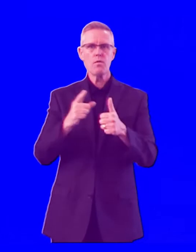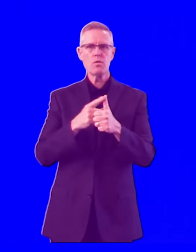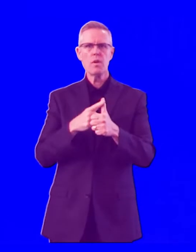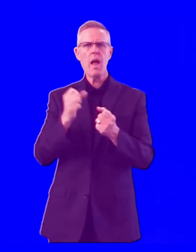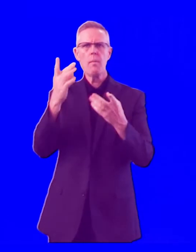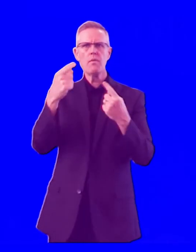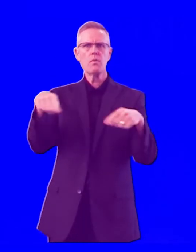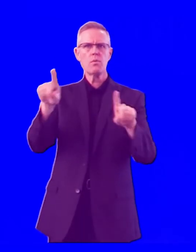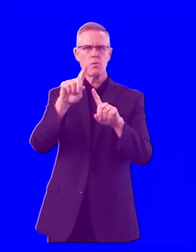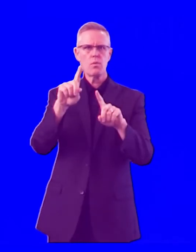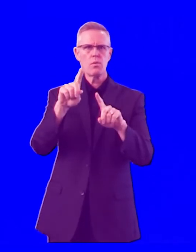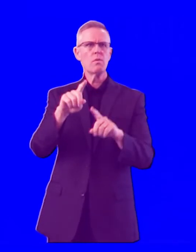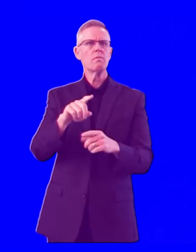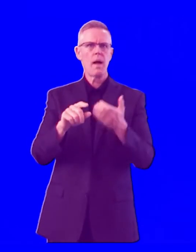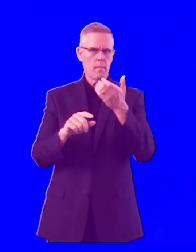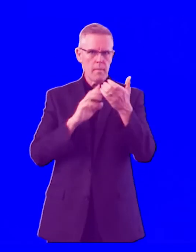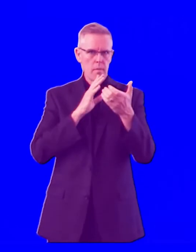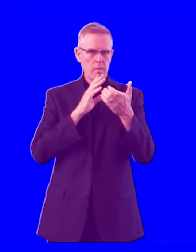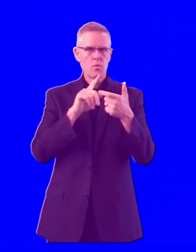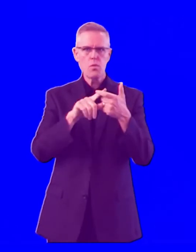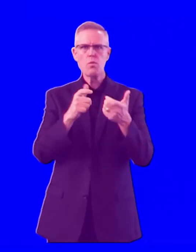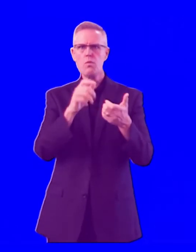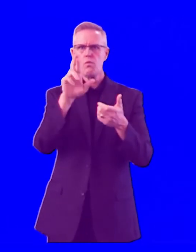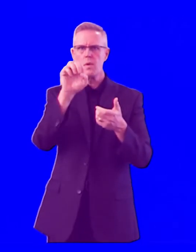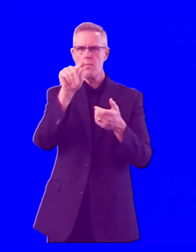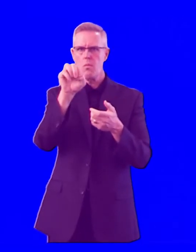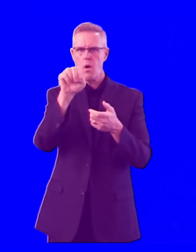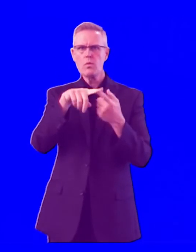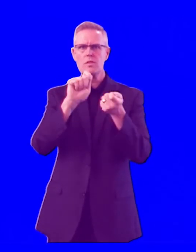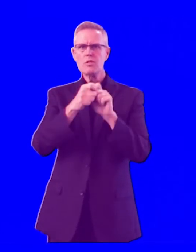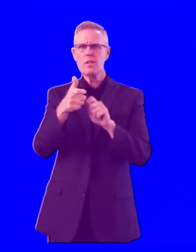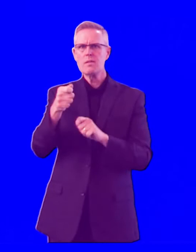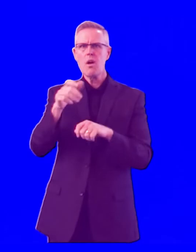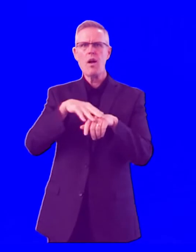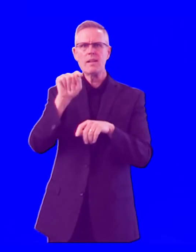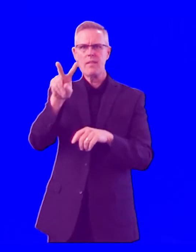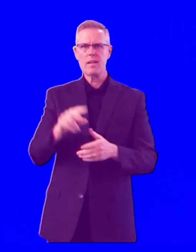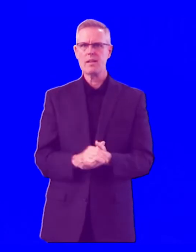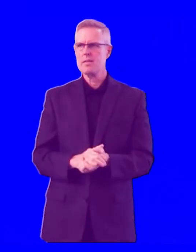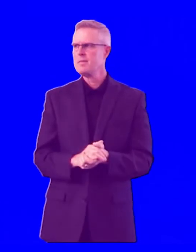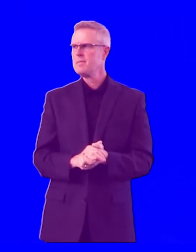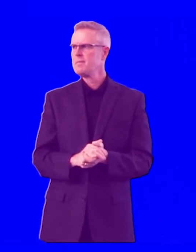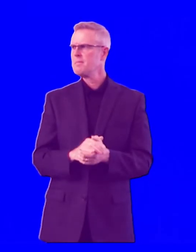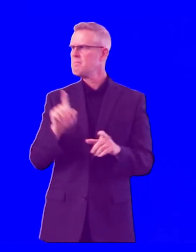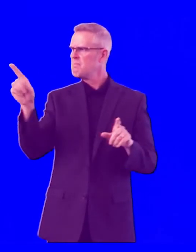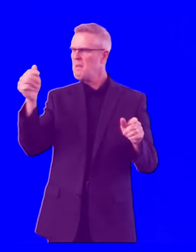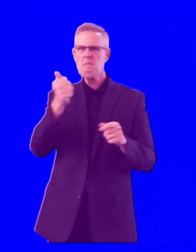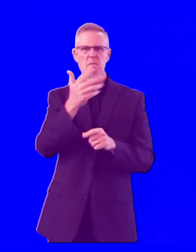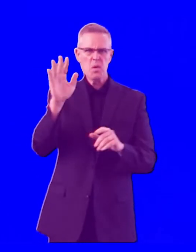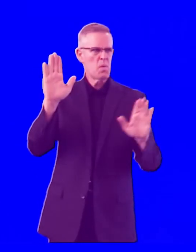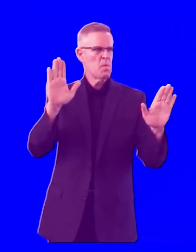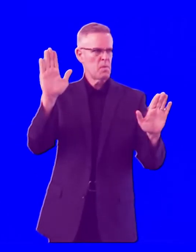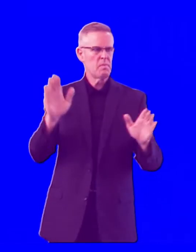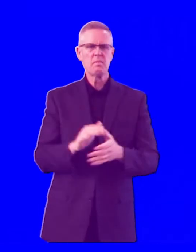First of all, how many of you spoke into your remote control this morning to change the channel on your television? We got a few hands